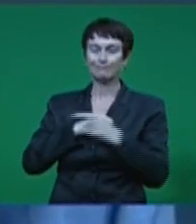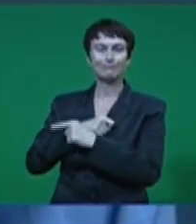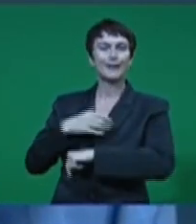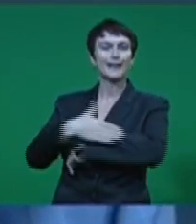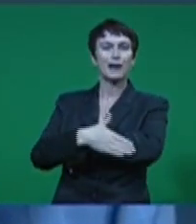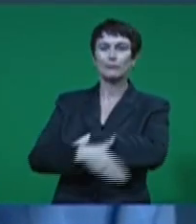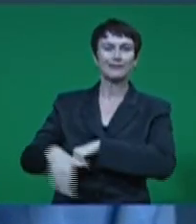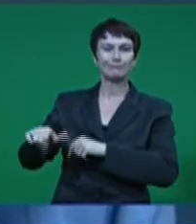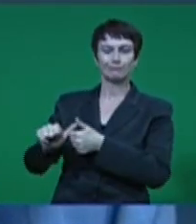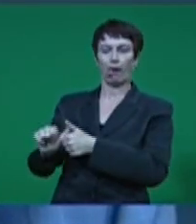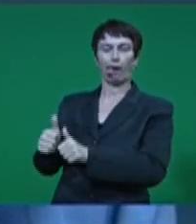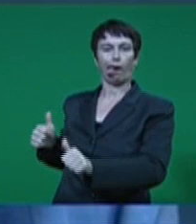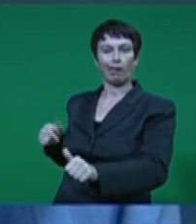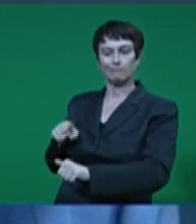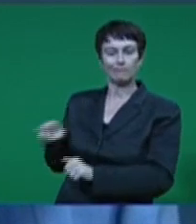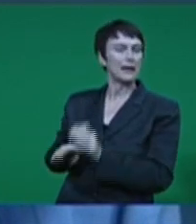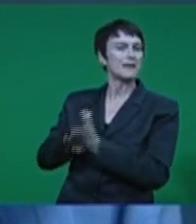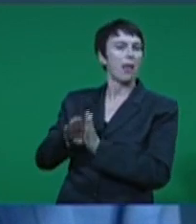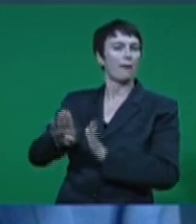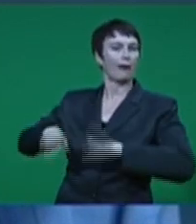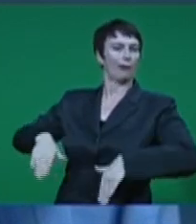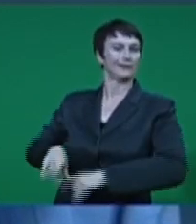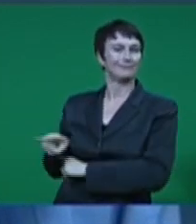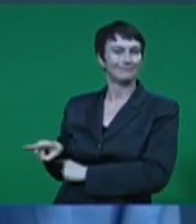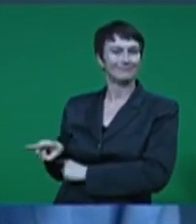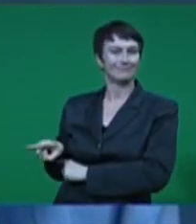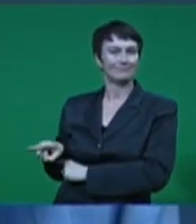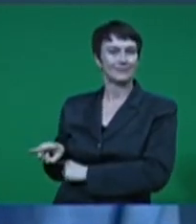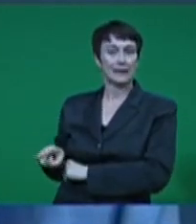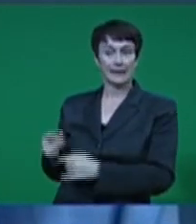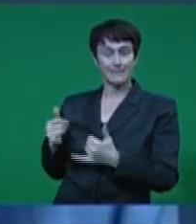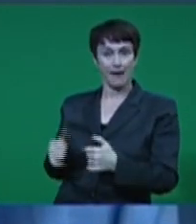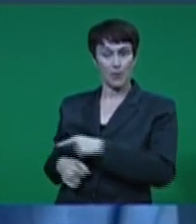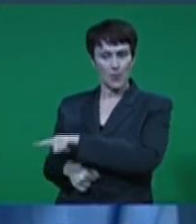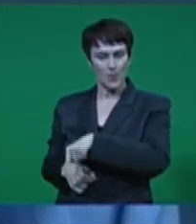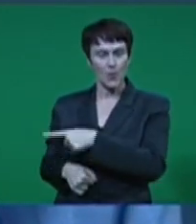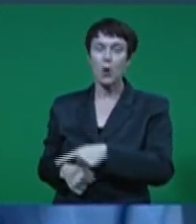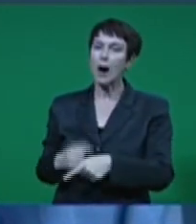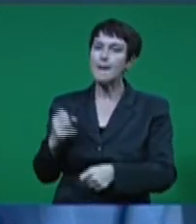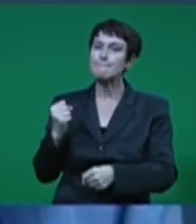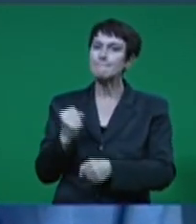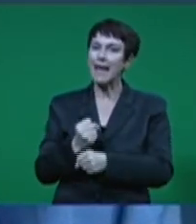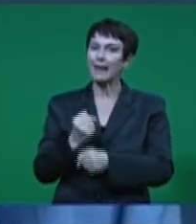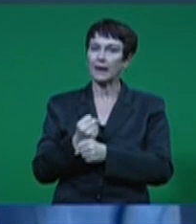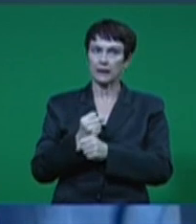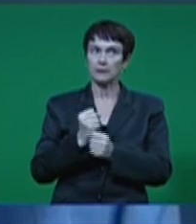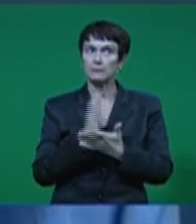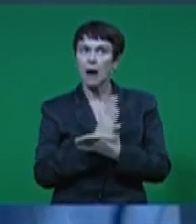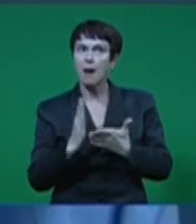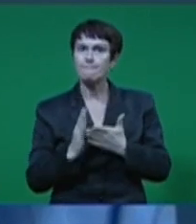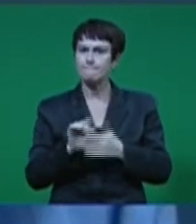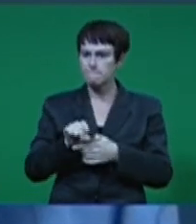countries lagging behind. This uneven vaccination rollout will weigh heavily on some countries more than